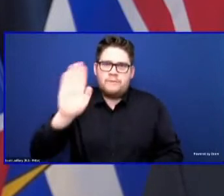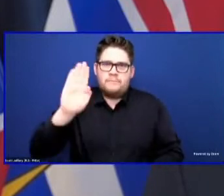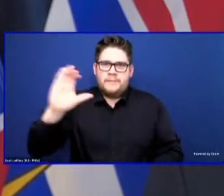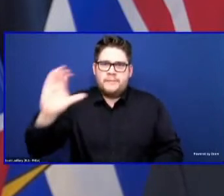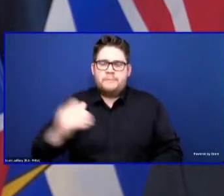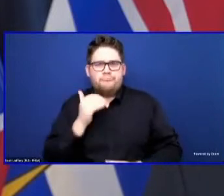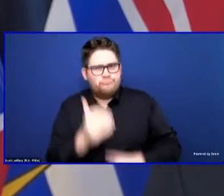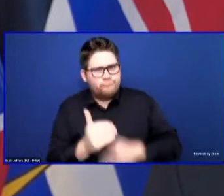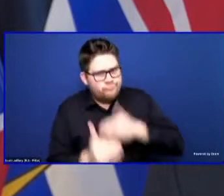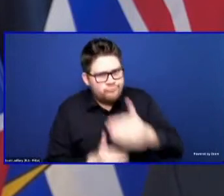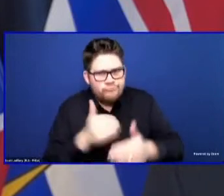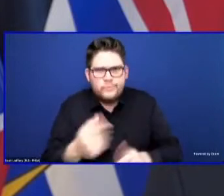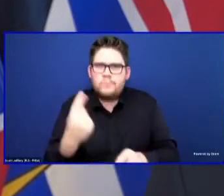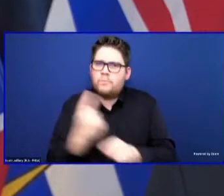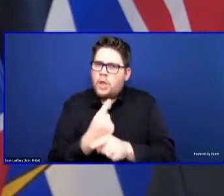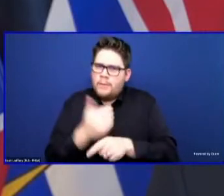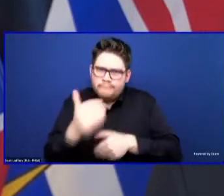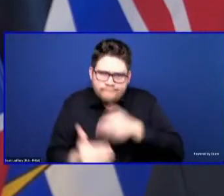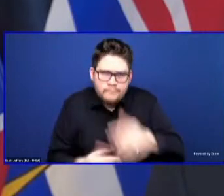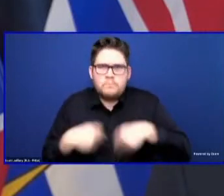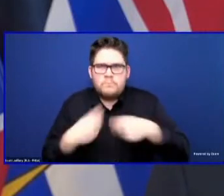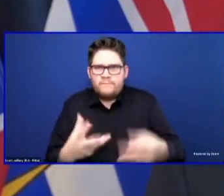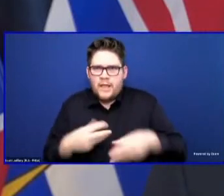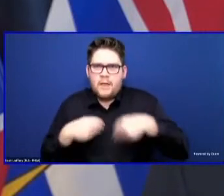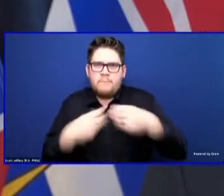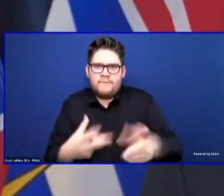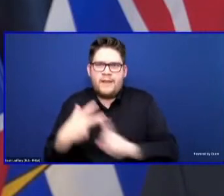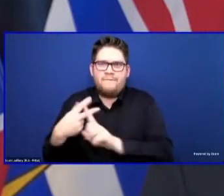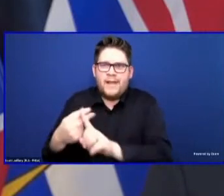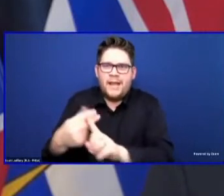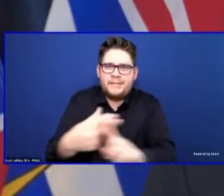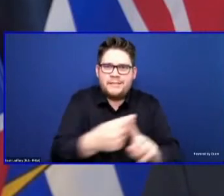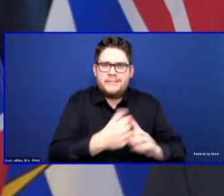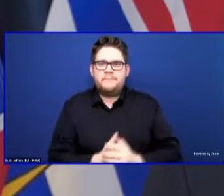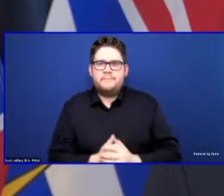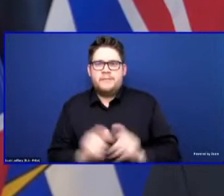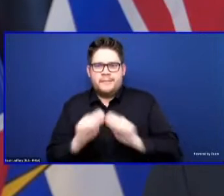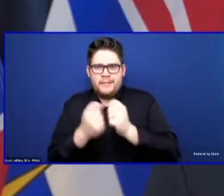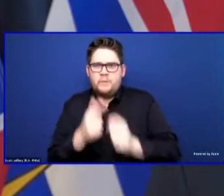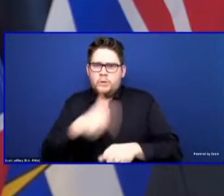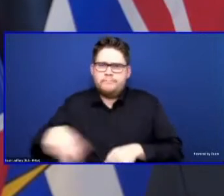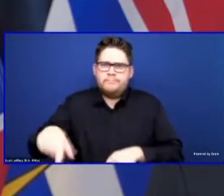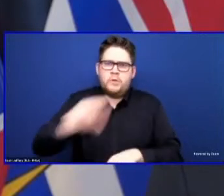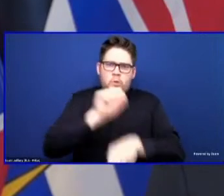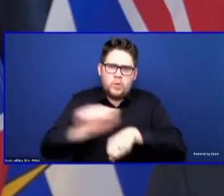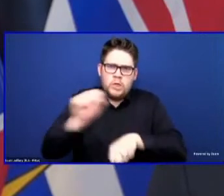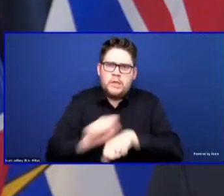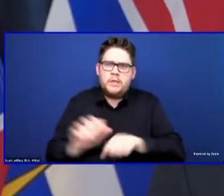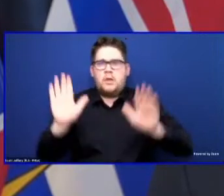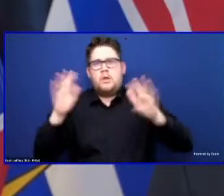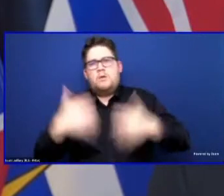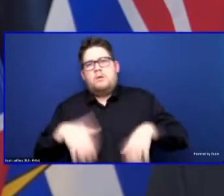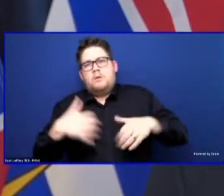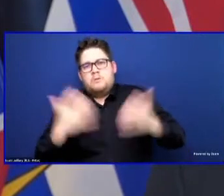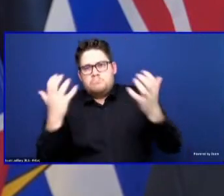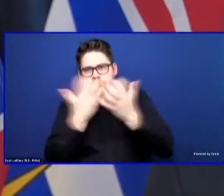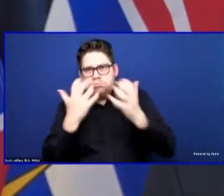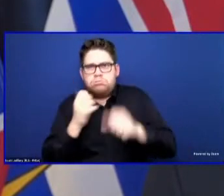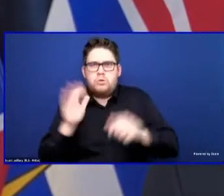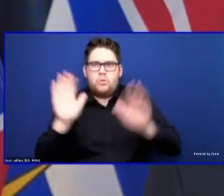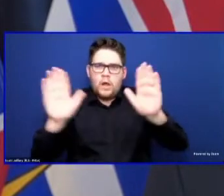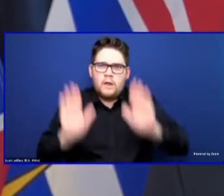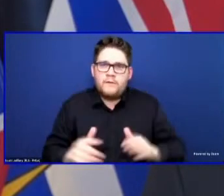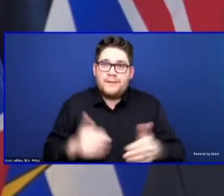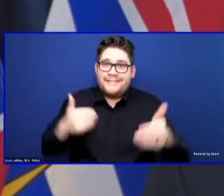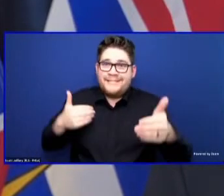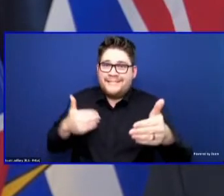vaccination front, and our teams are doing an exceptional job. But we are not yet close to community immunity to keep